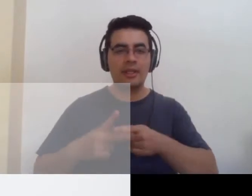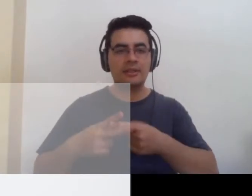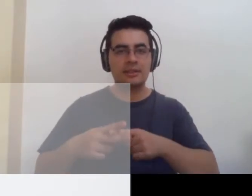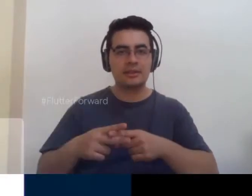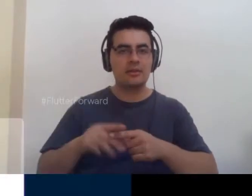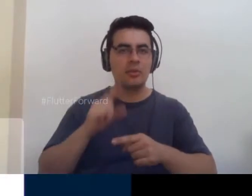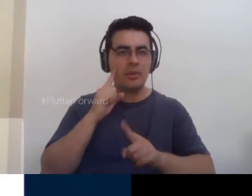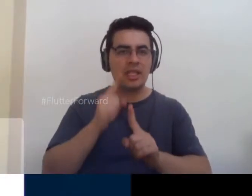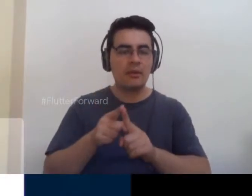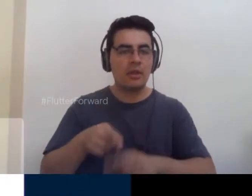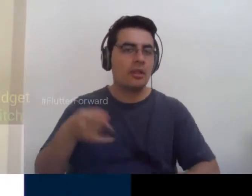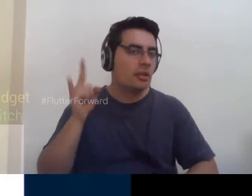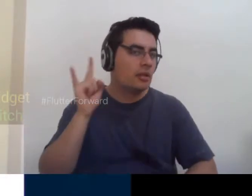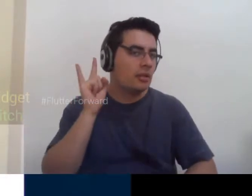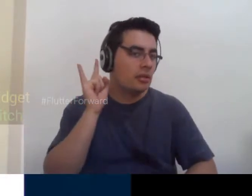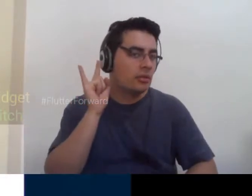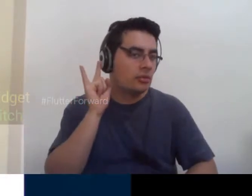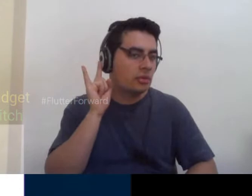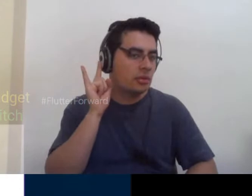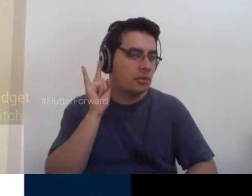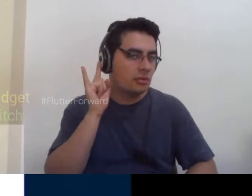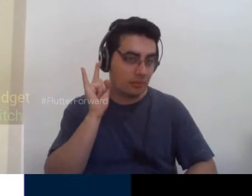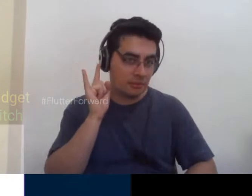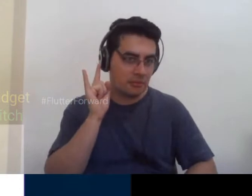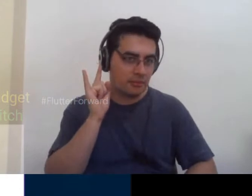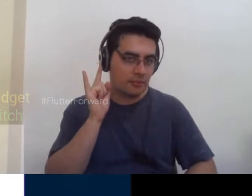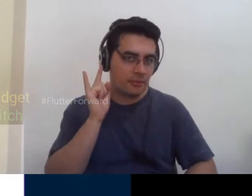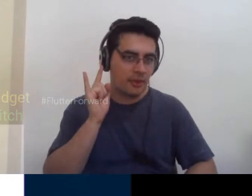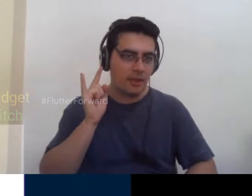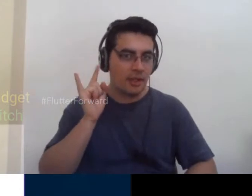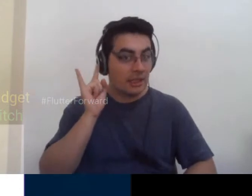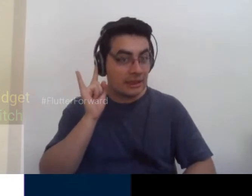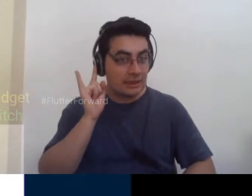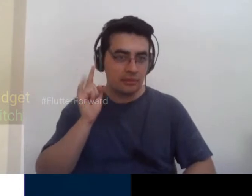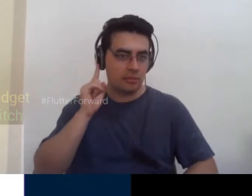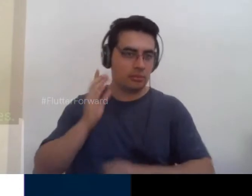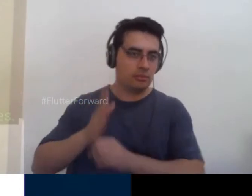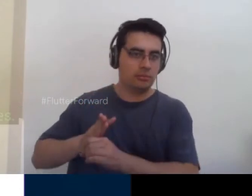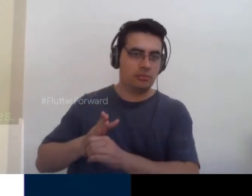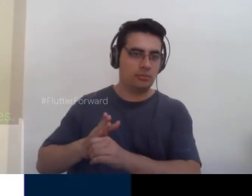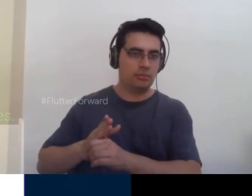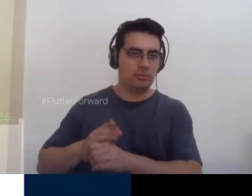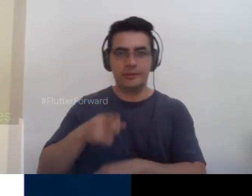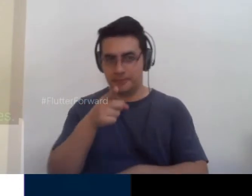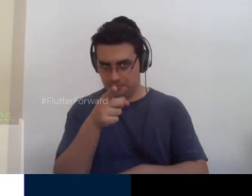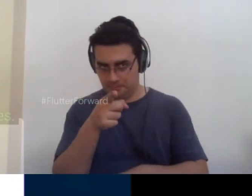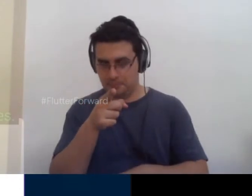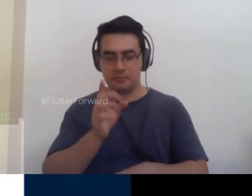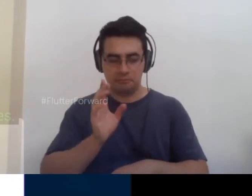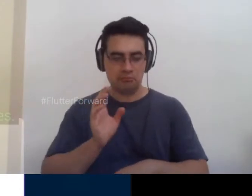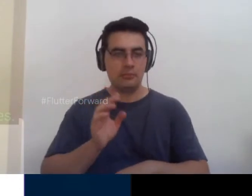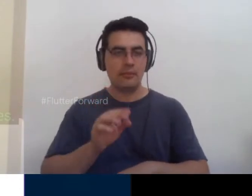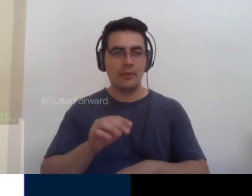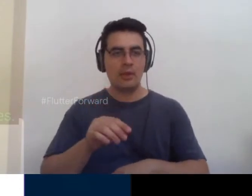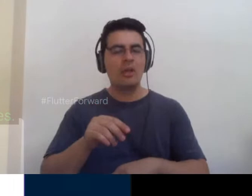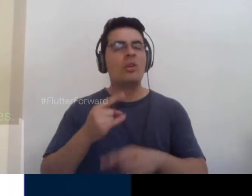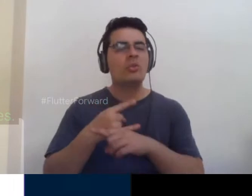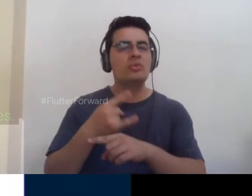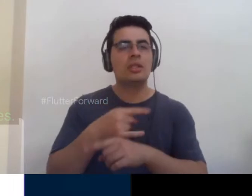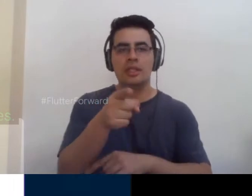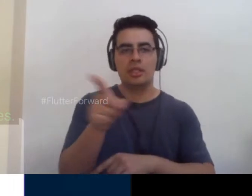off. And for this, I'll just go ahead and use the switch widget from the material library that we tested